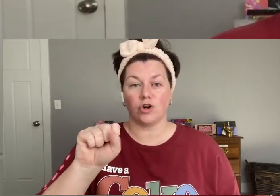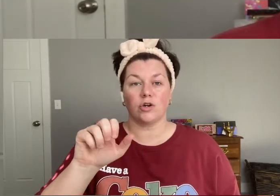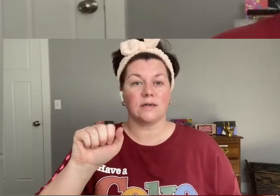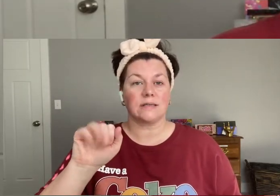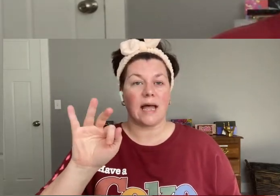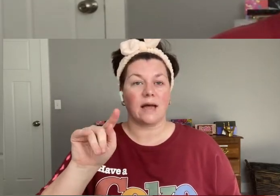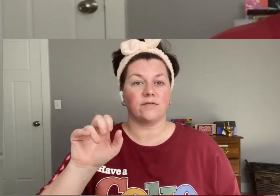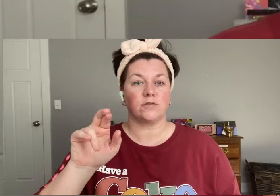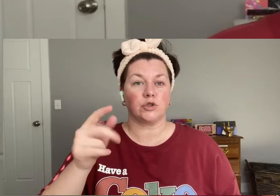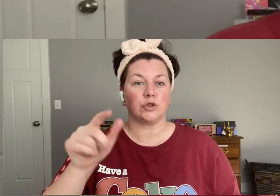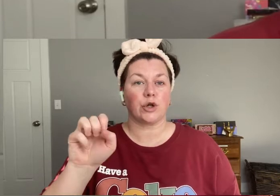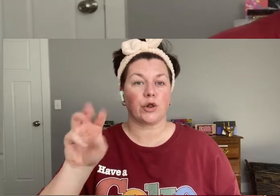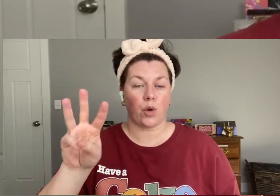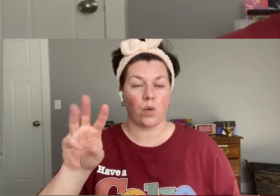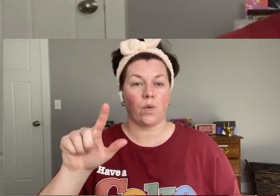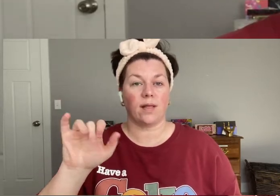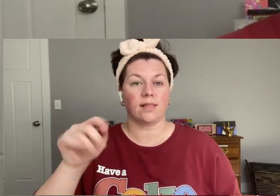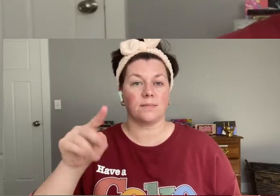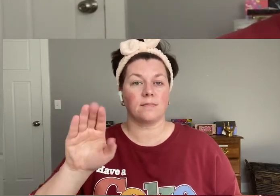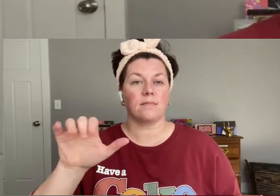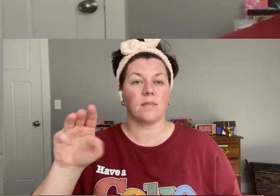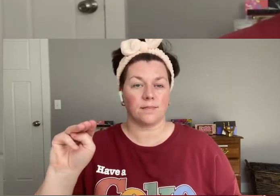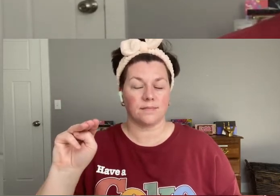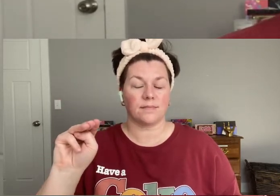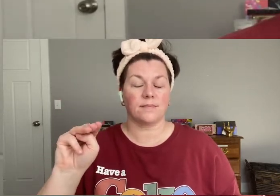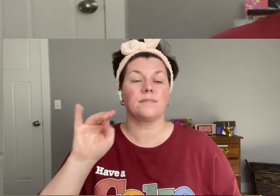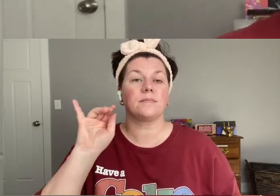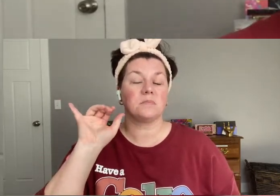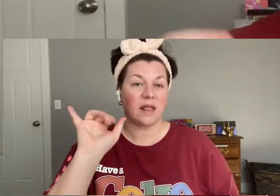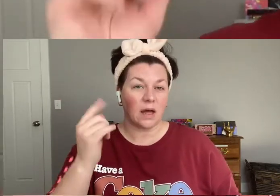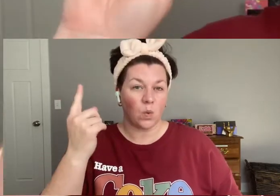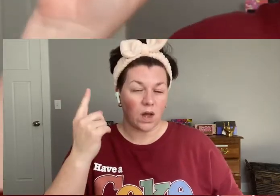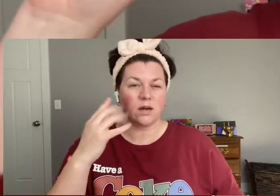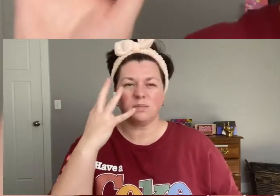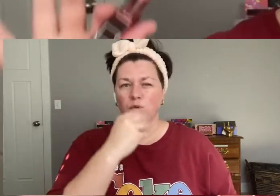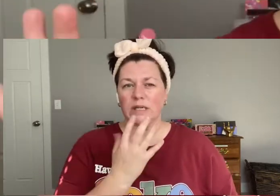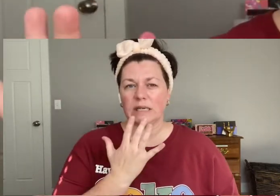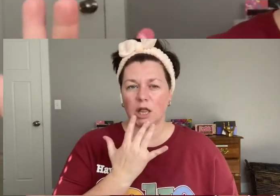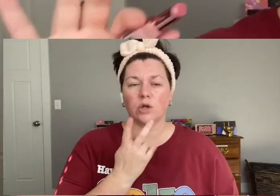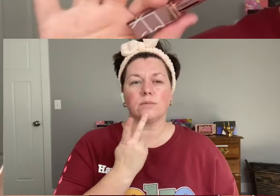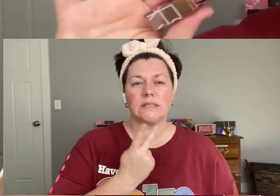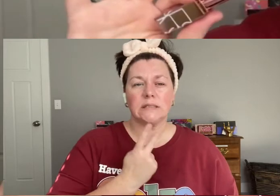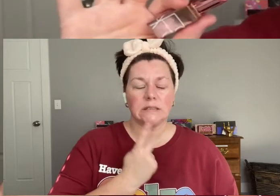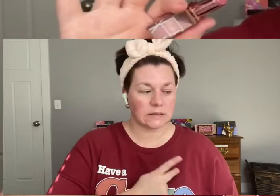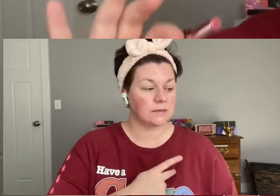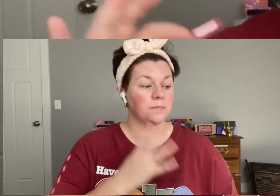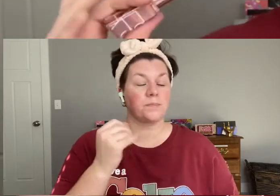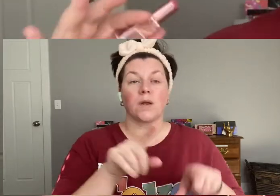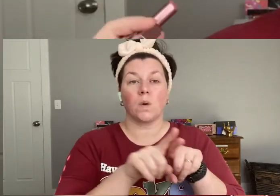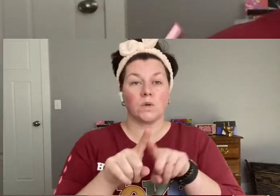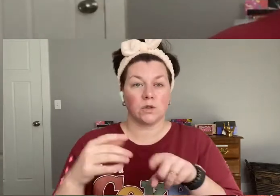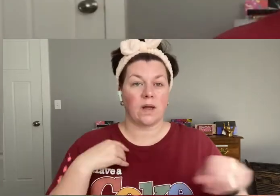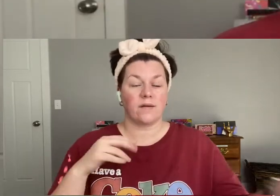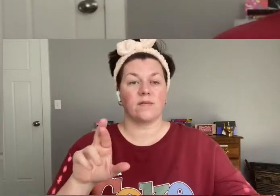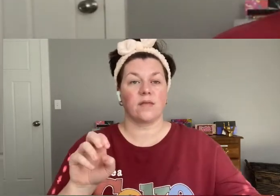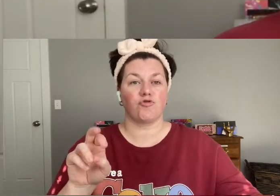Lane. So we've got that little moment. Sorry about all the little sun, little